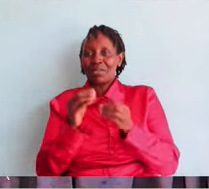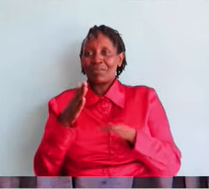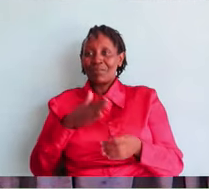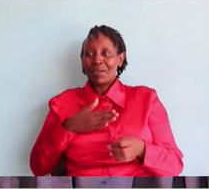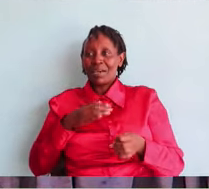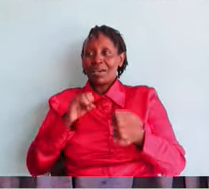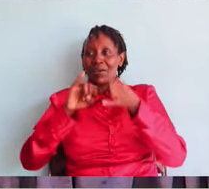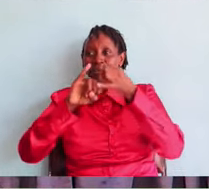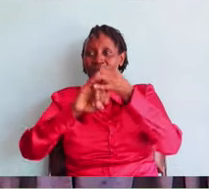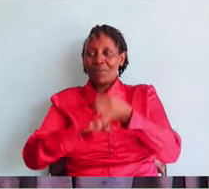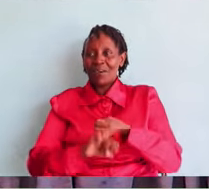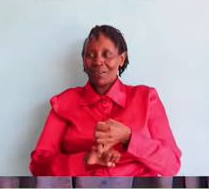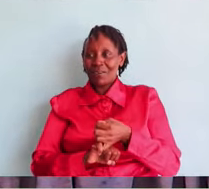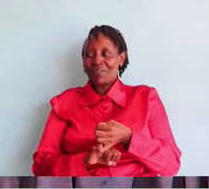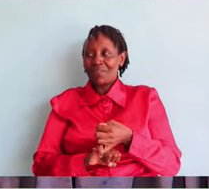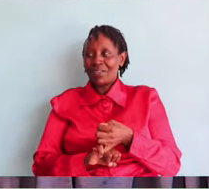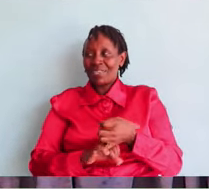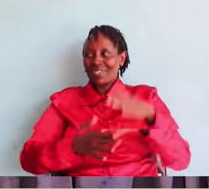just stand and turn.